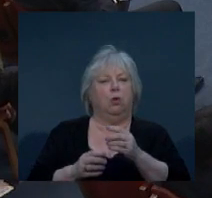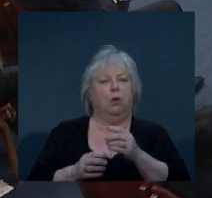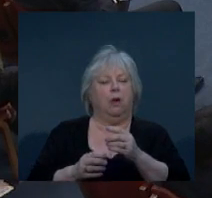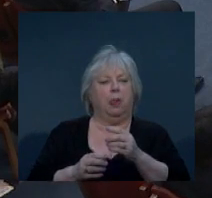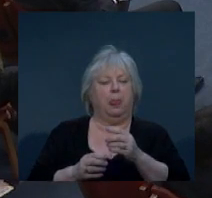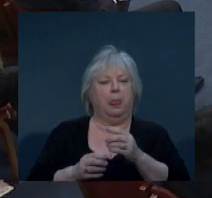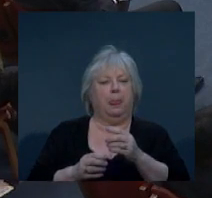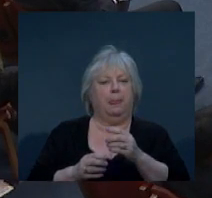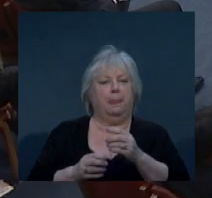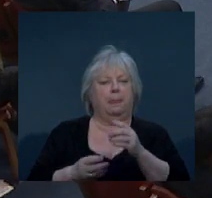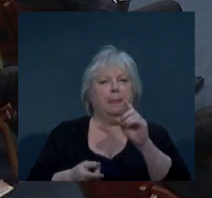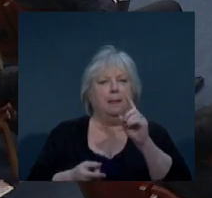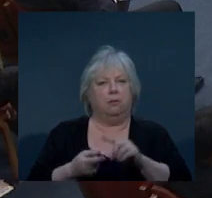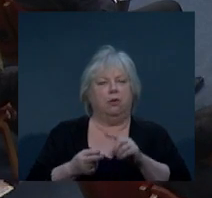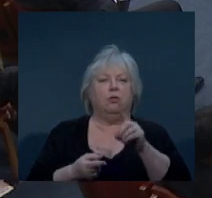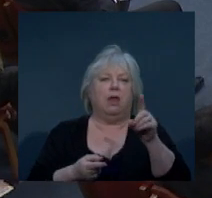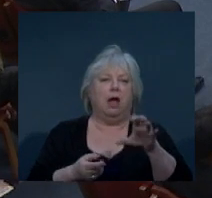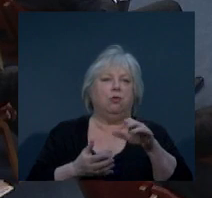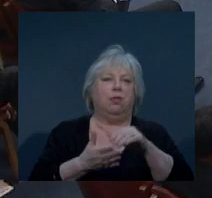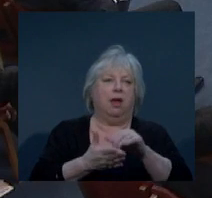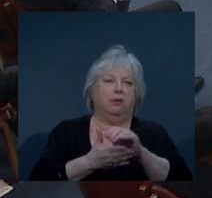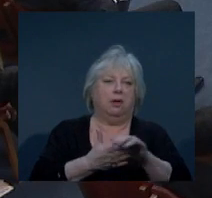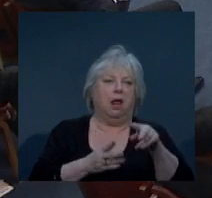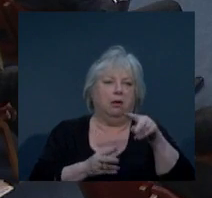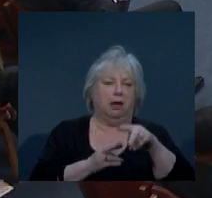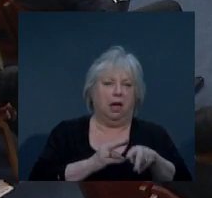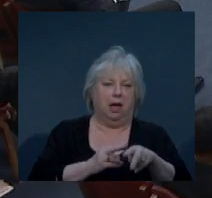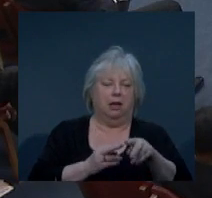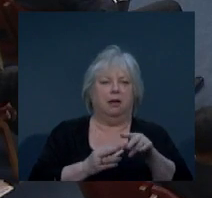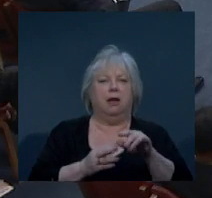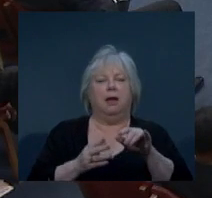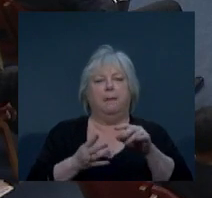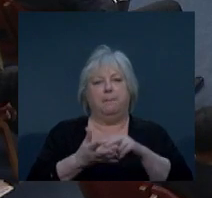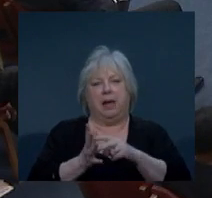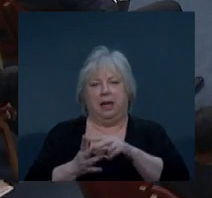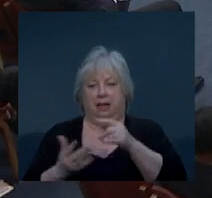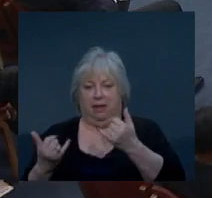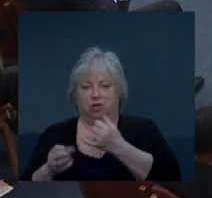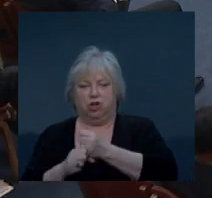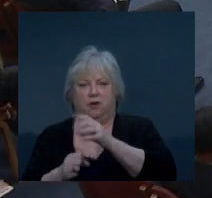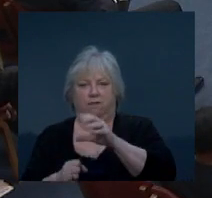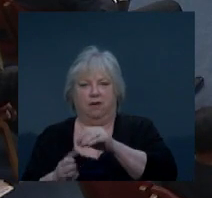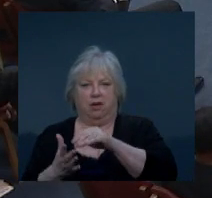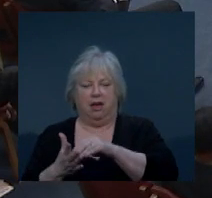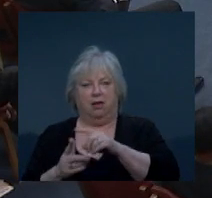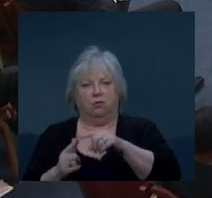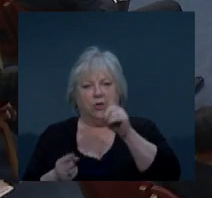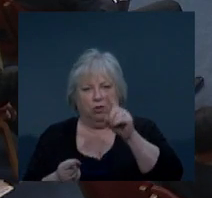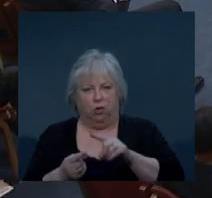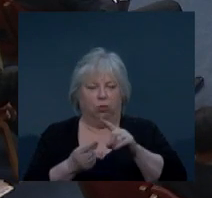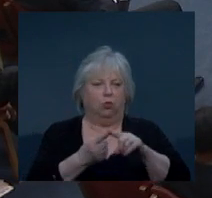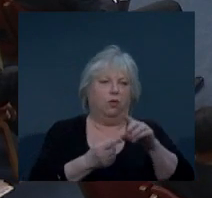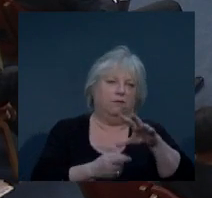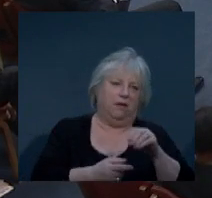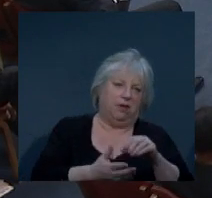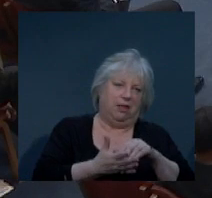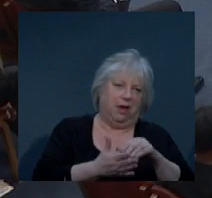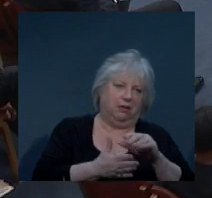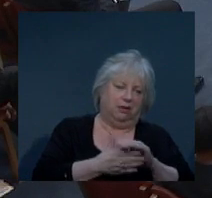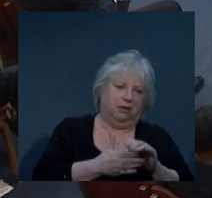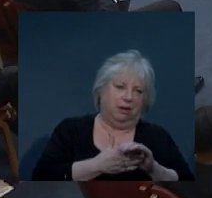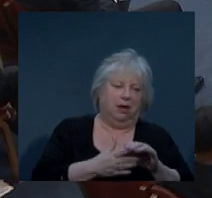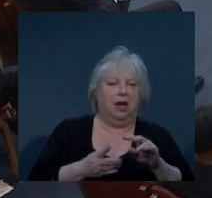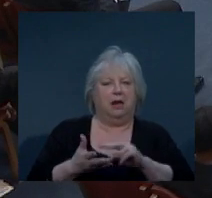to reduce the $100,000 cut, which is $50,000 this year, to a $50,000 cut that will be